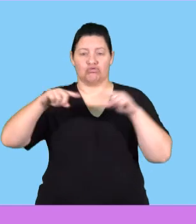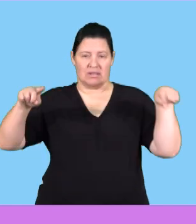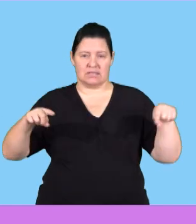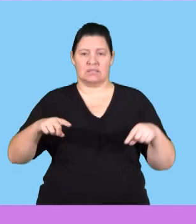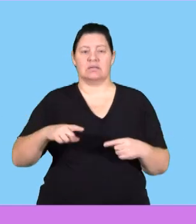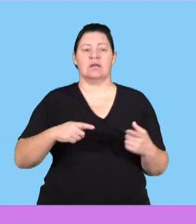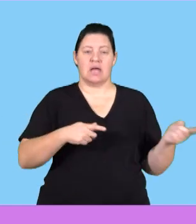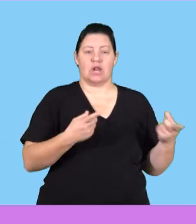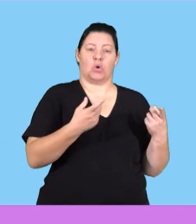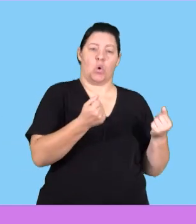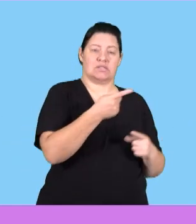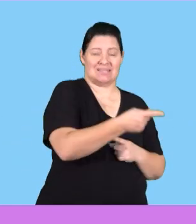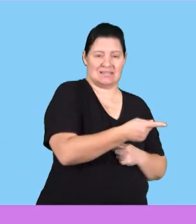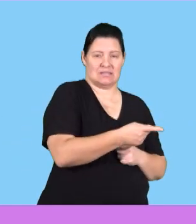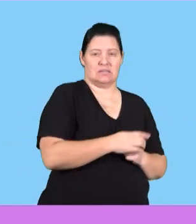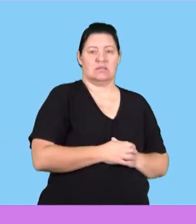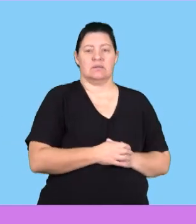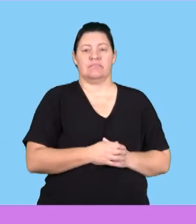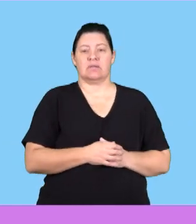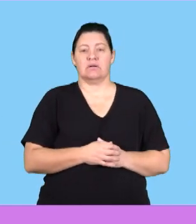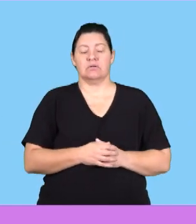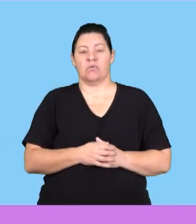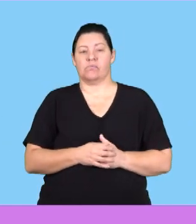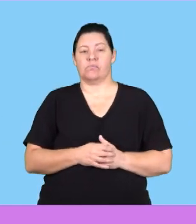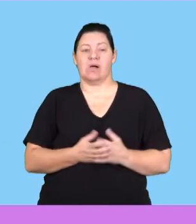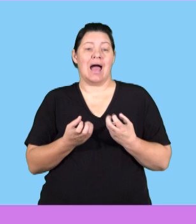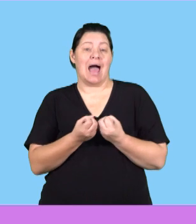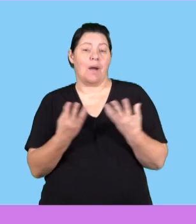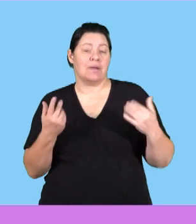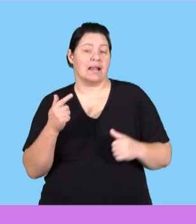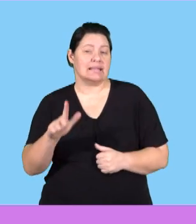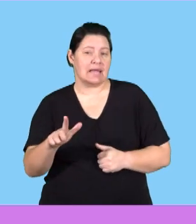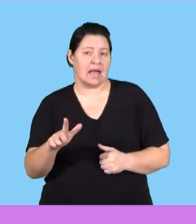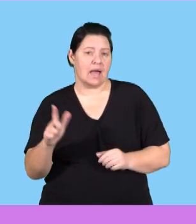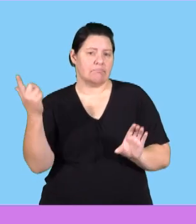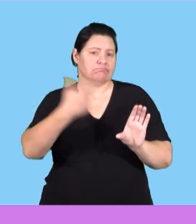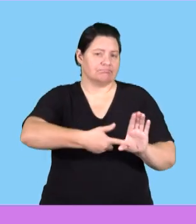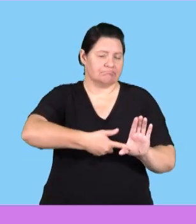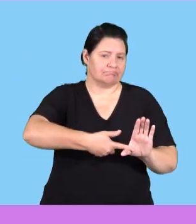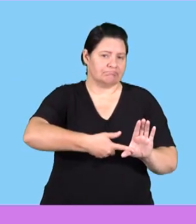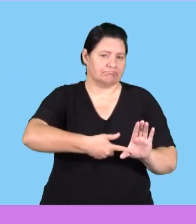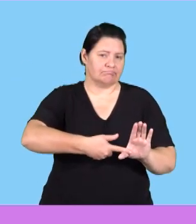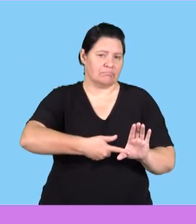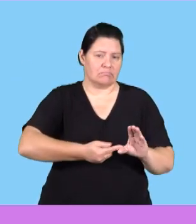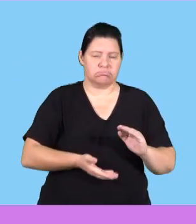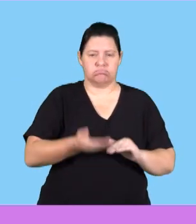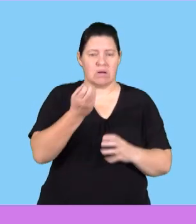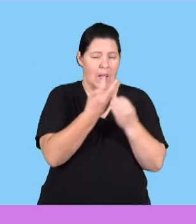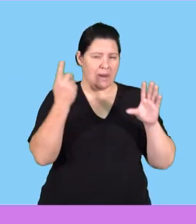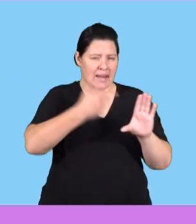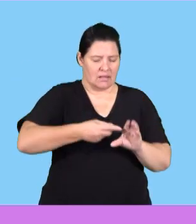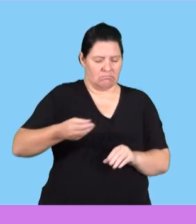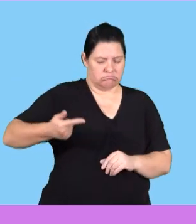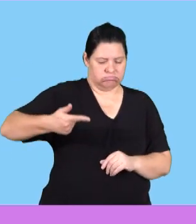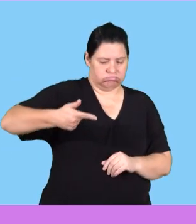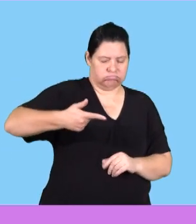and this is the cost. So now, how many liters were poured into the car's petrol